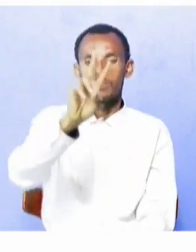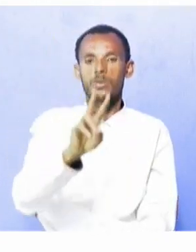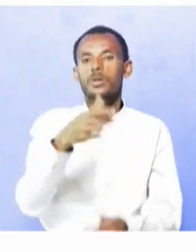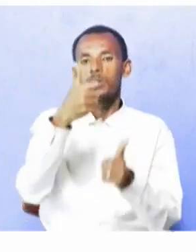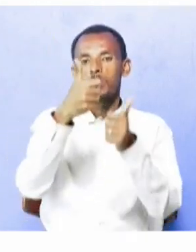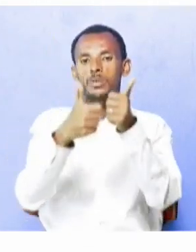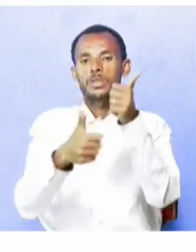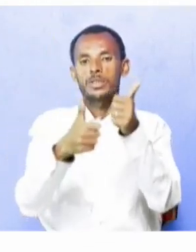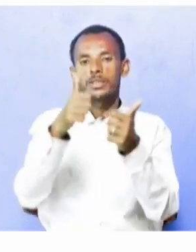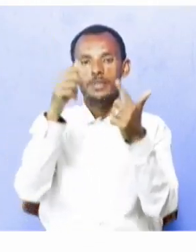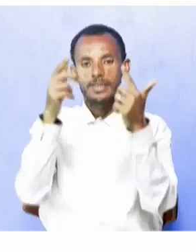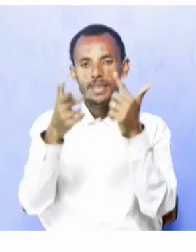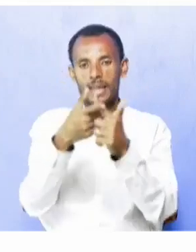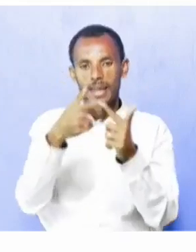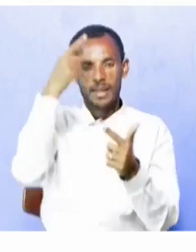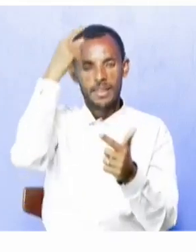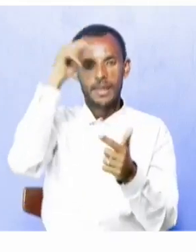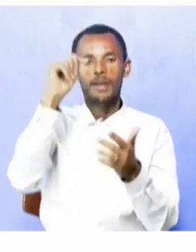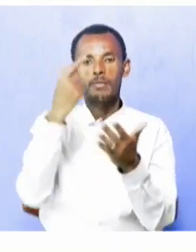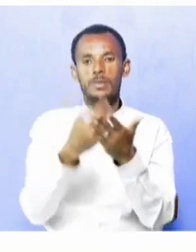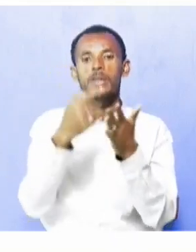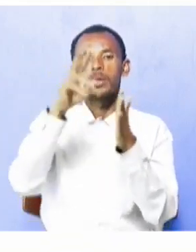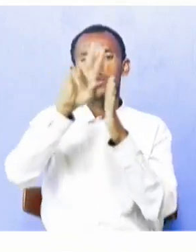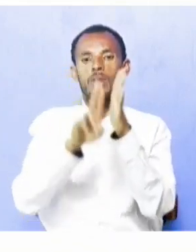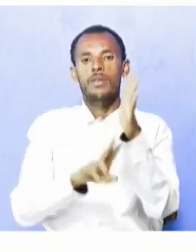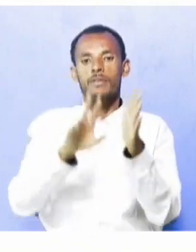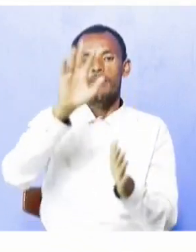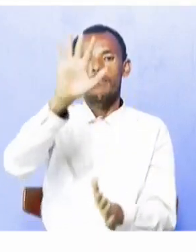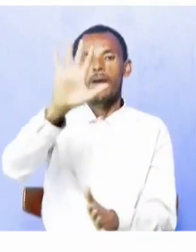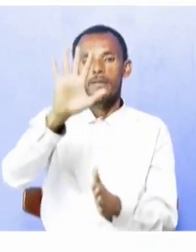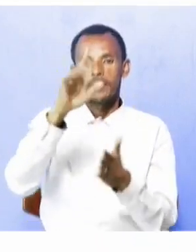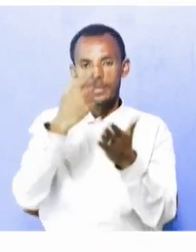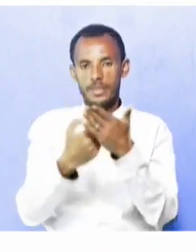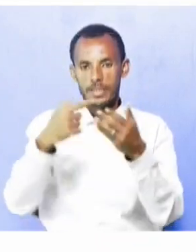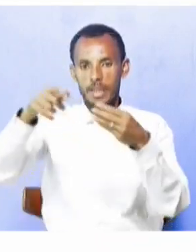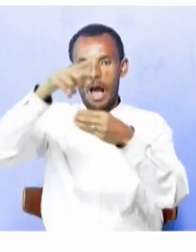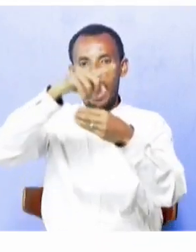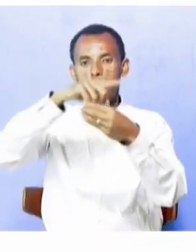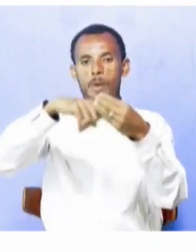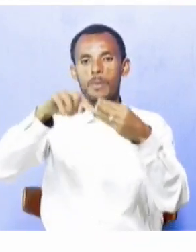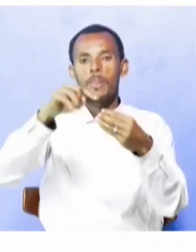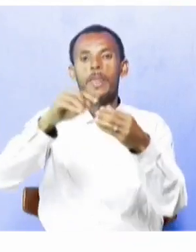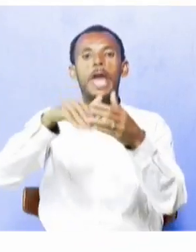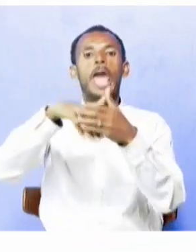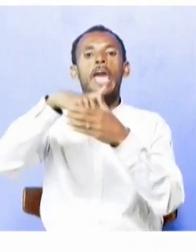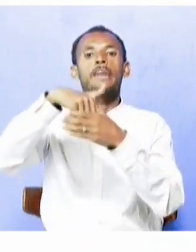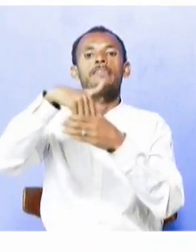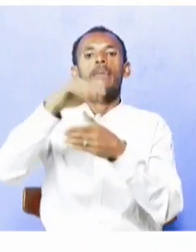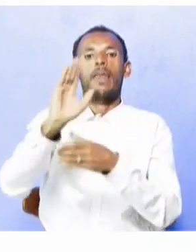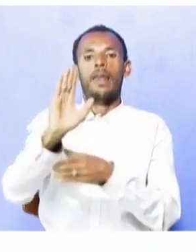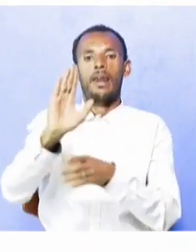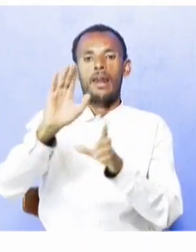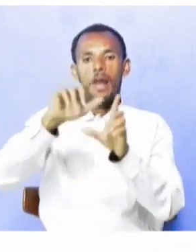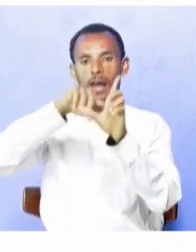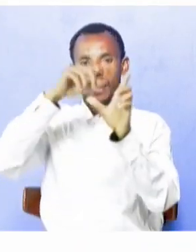which is the second theorem in this unit. This theorem is about exterior angle theorem.